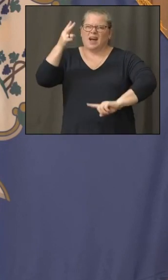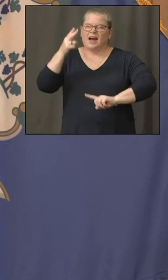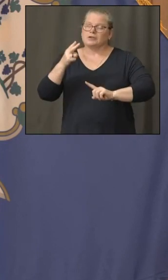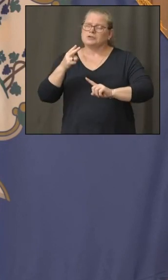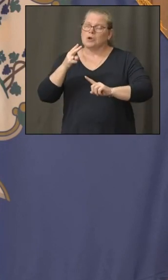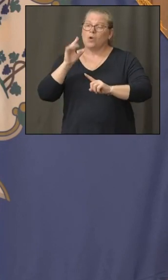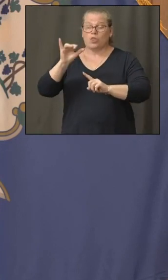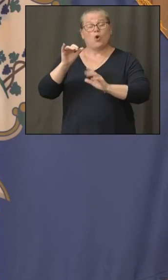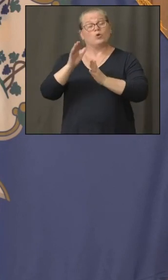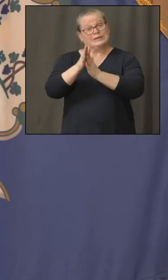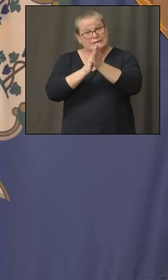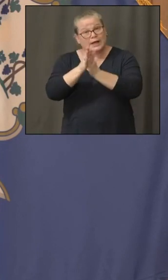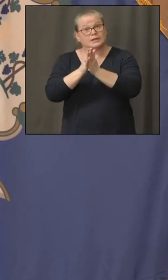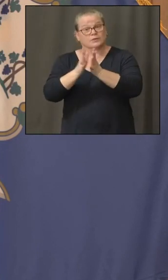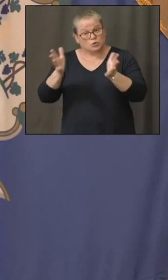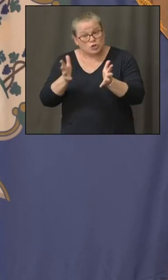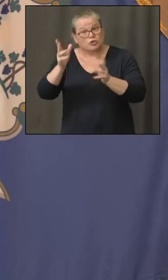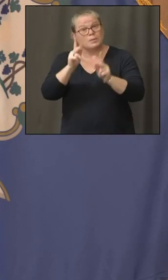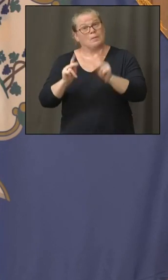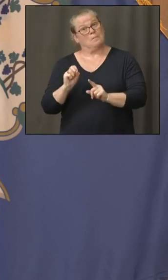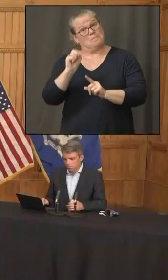well.